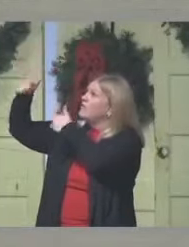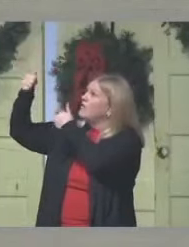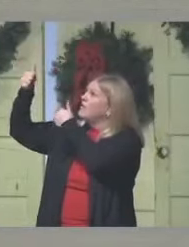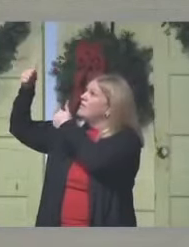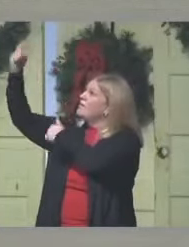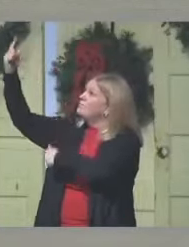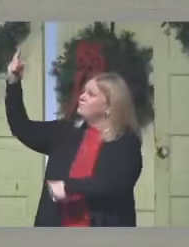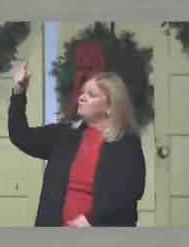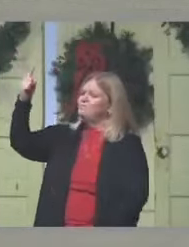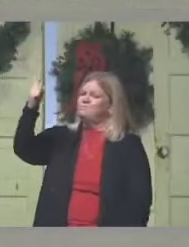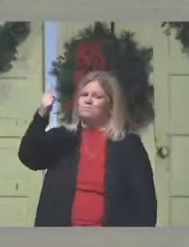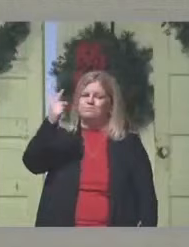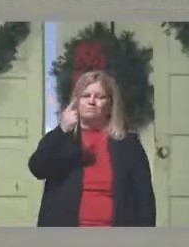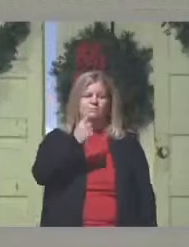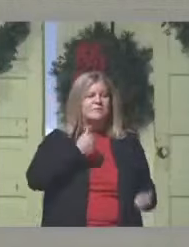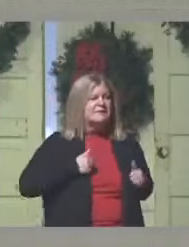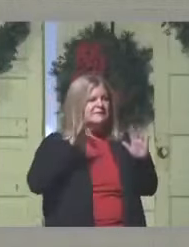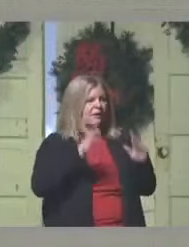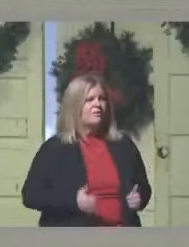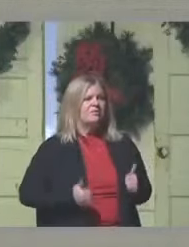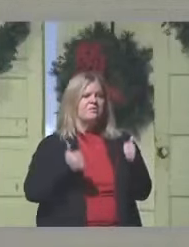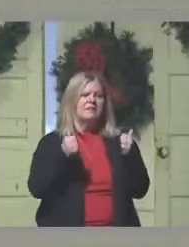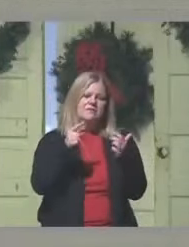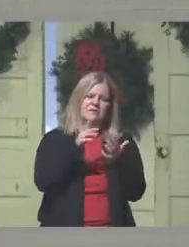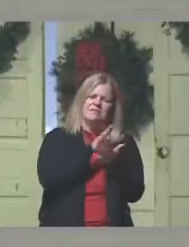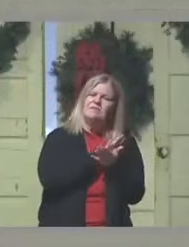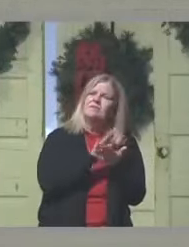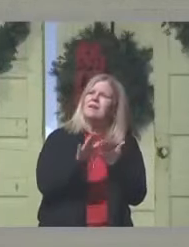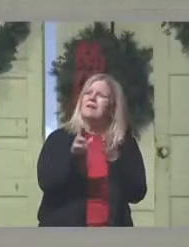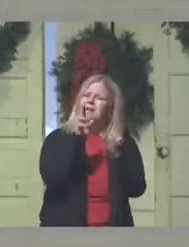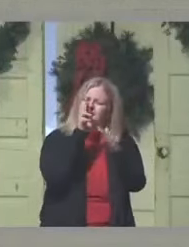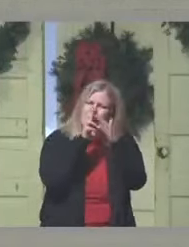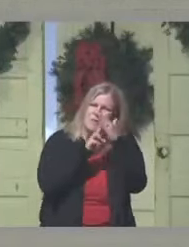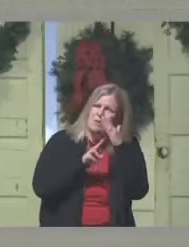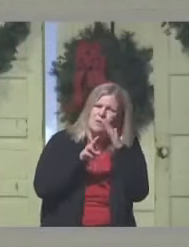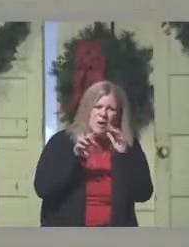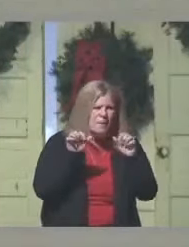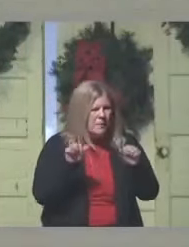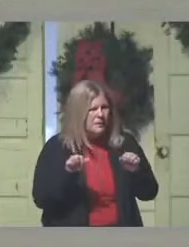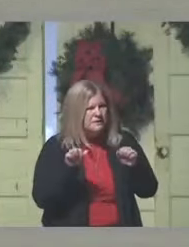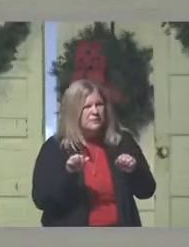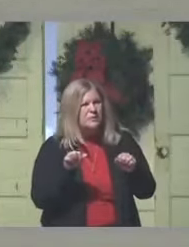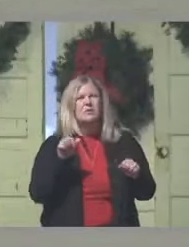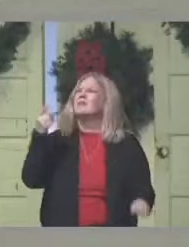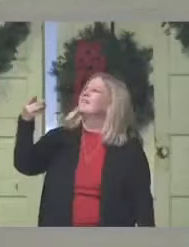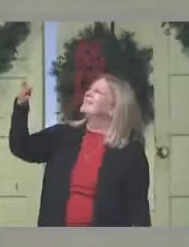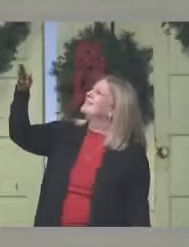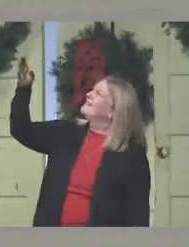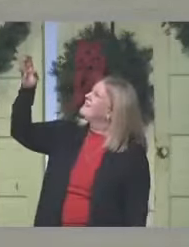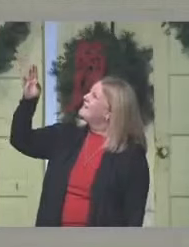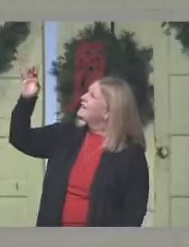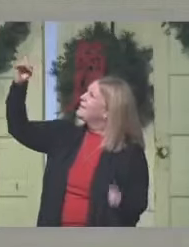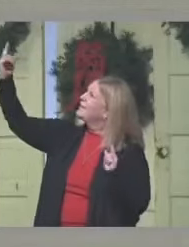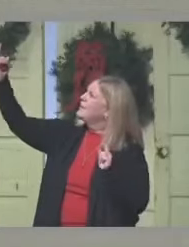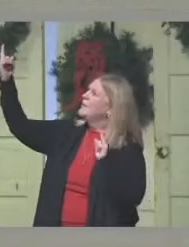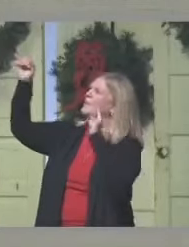with us your life to give. Divine humility, oh, can it be that you, oh God, wouldst die for